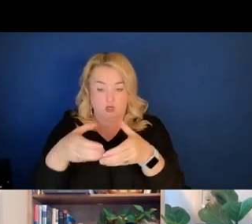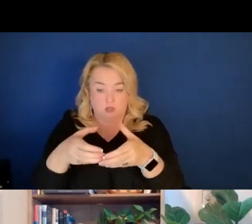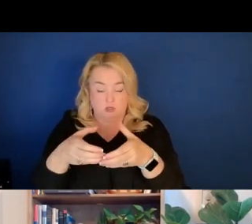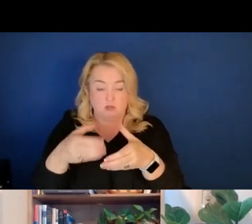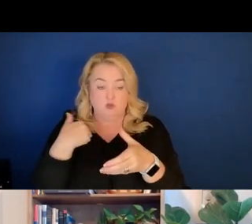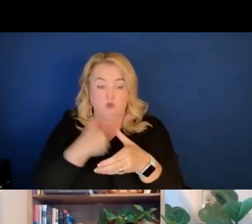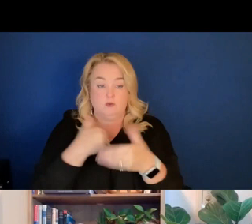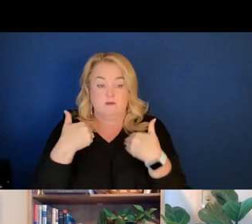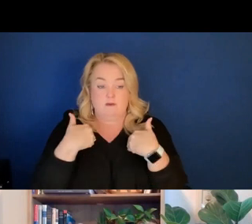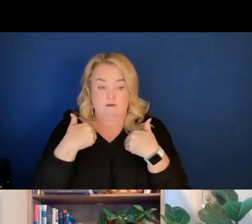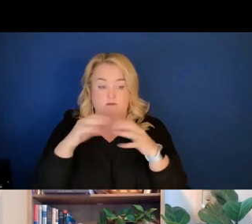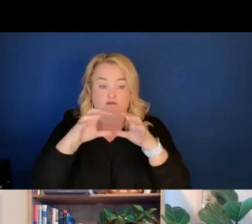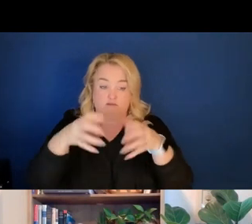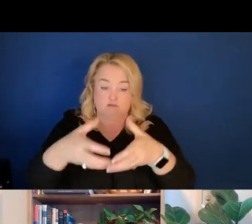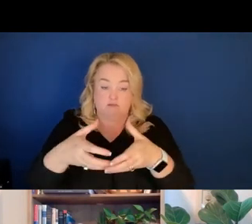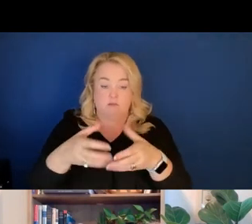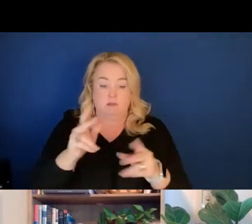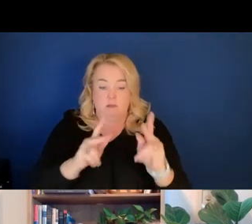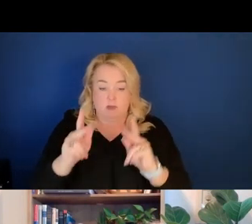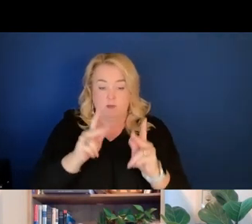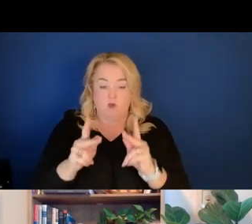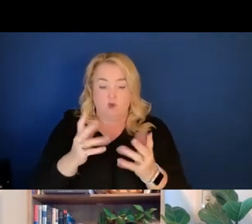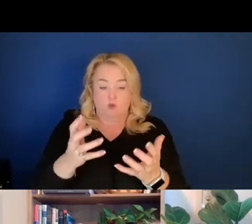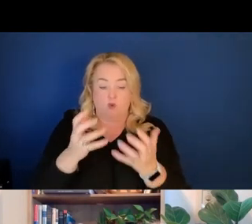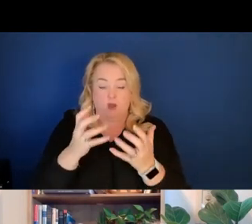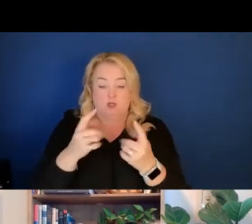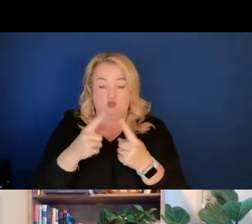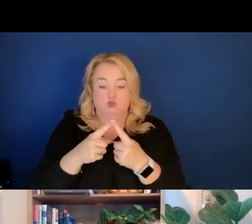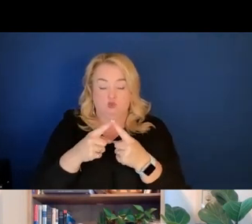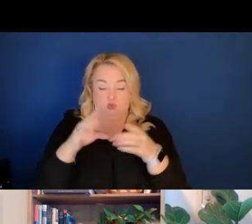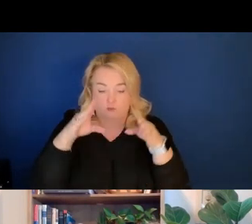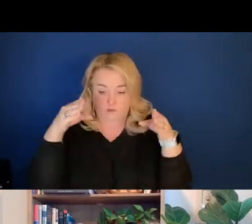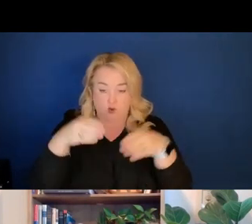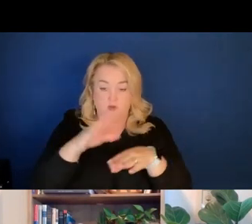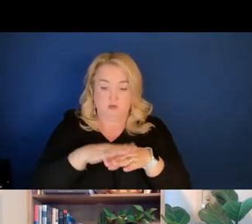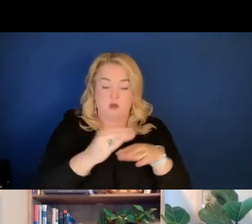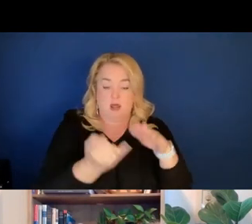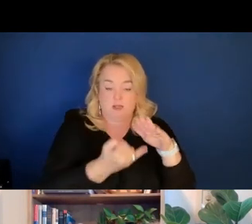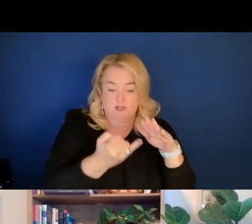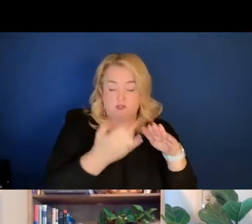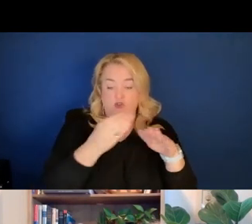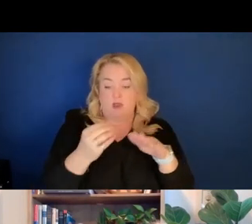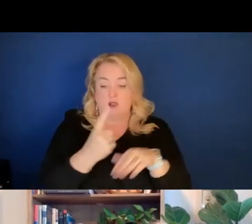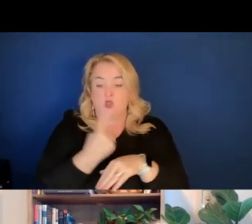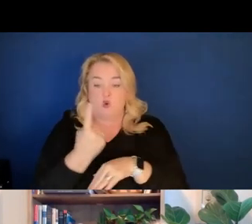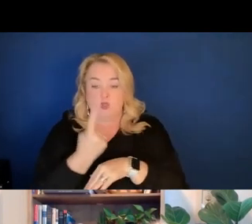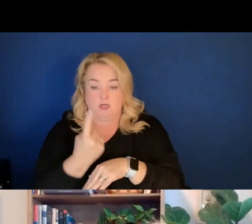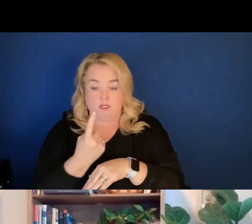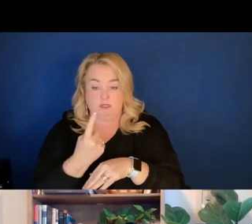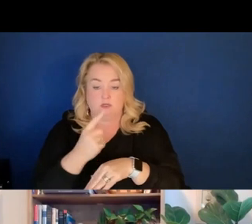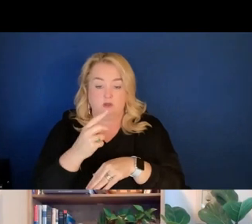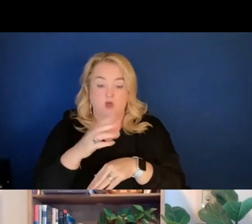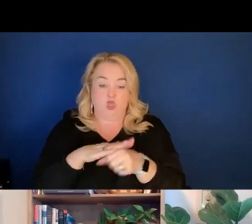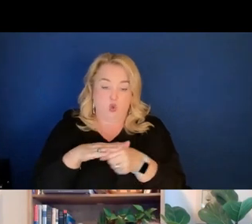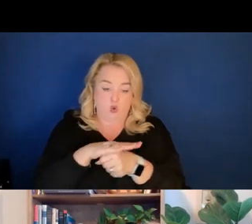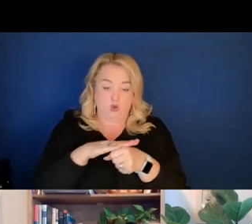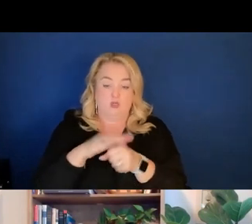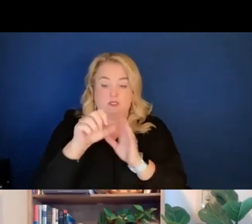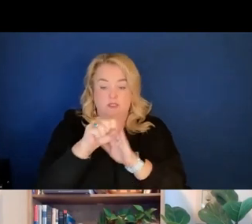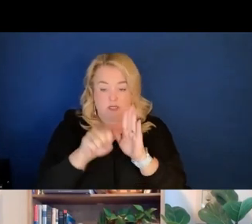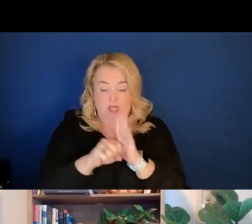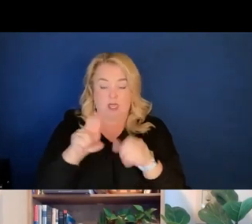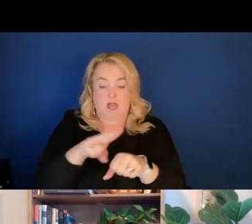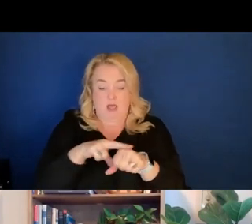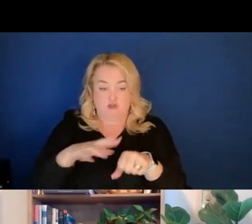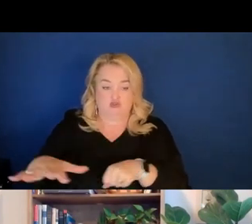of champions aimed at addressing social isolation and loneliness at the local, state, and national levels. To